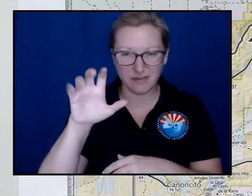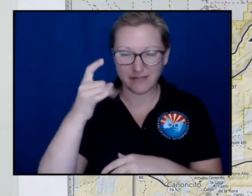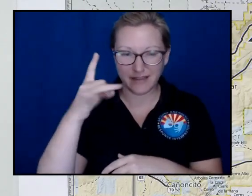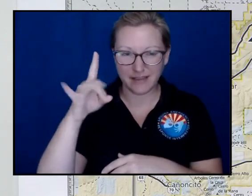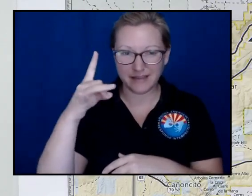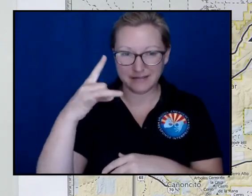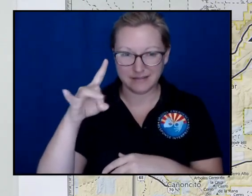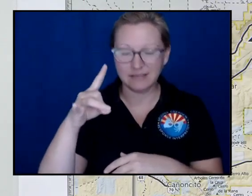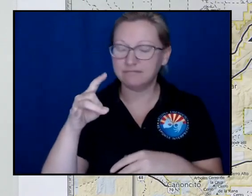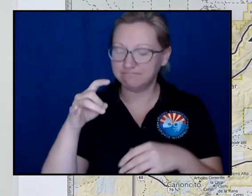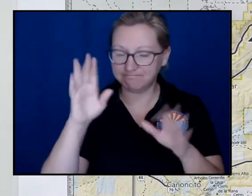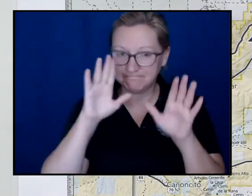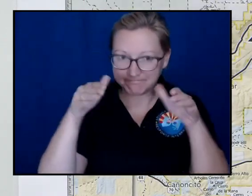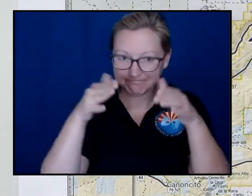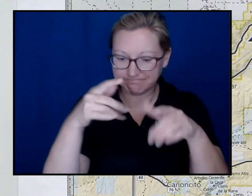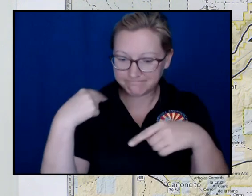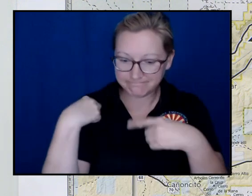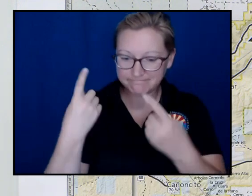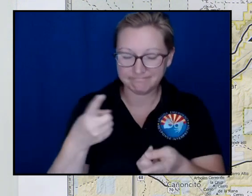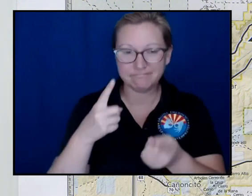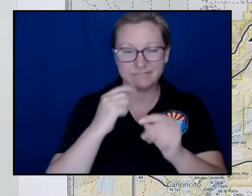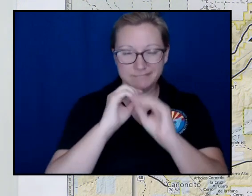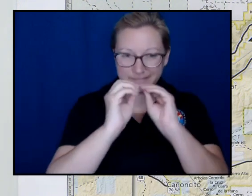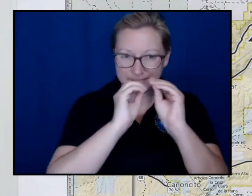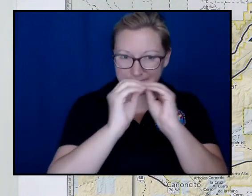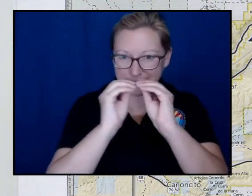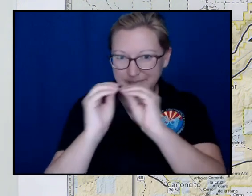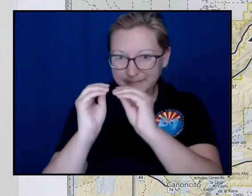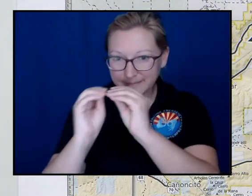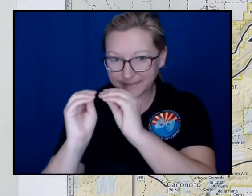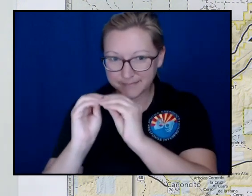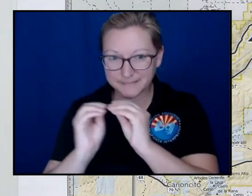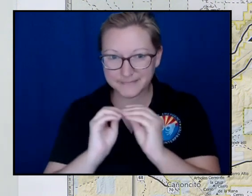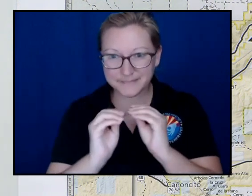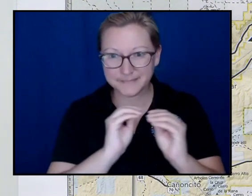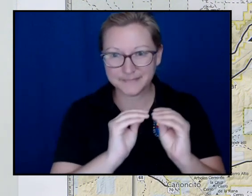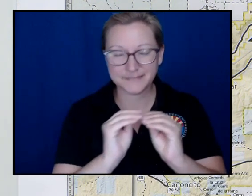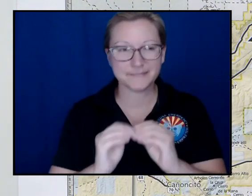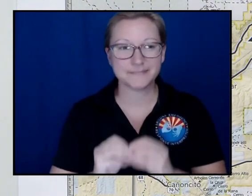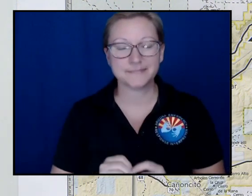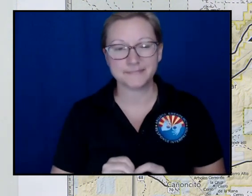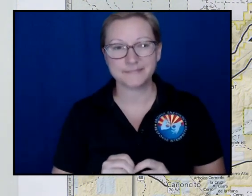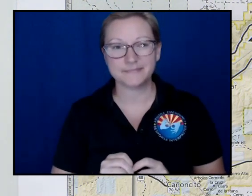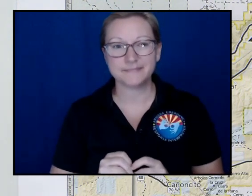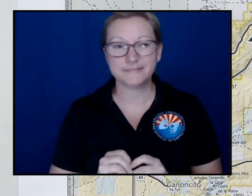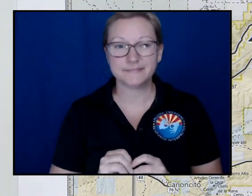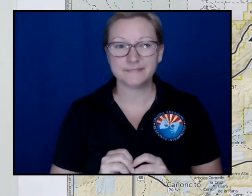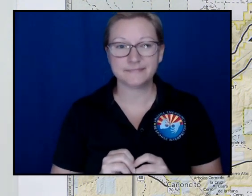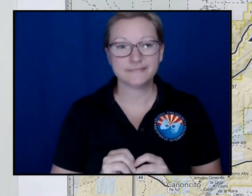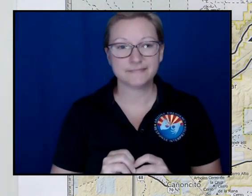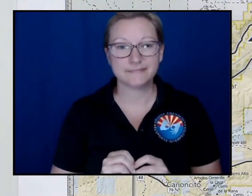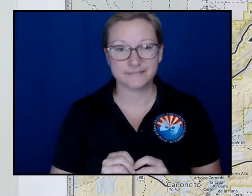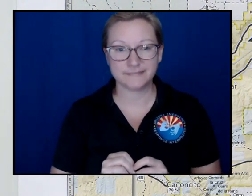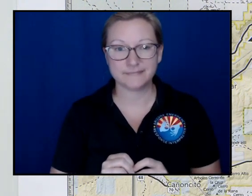been working on that pretty extensively. So they've made quite a bit of